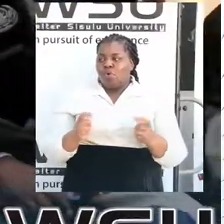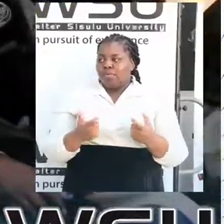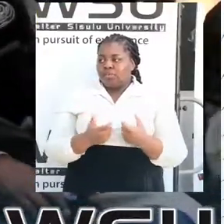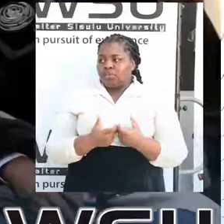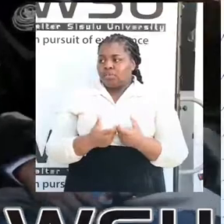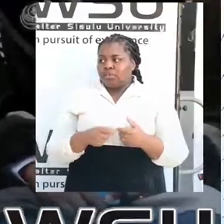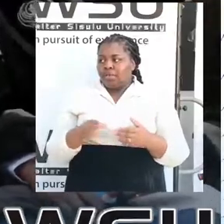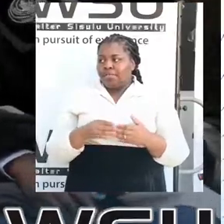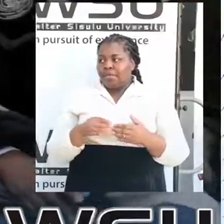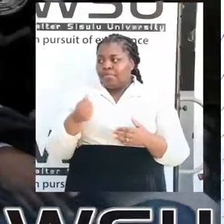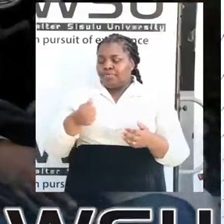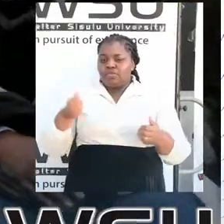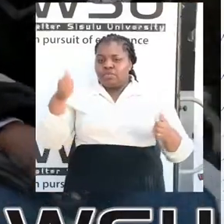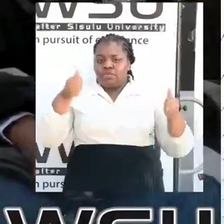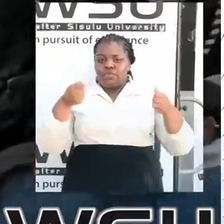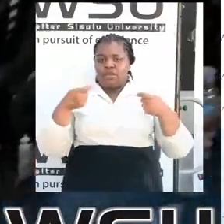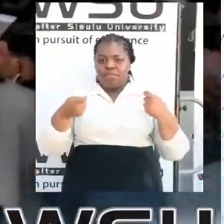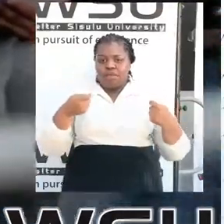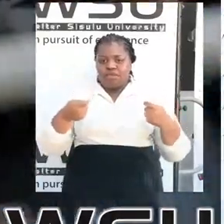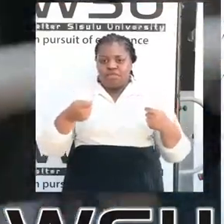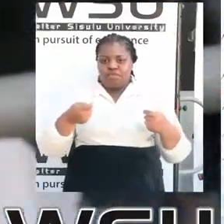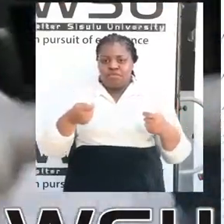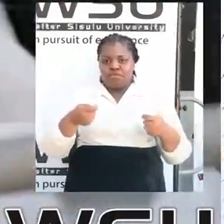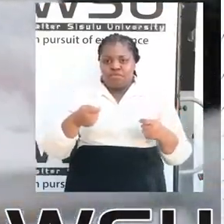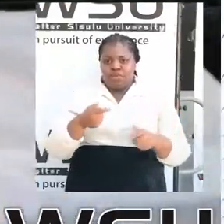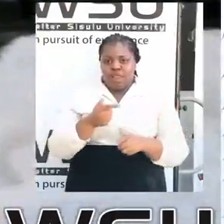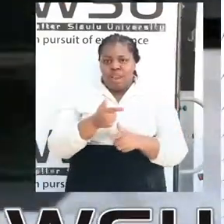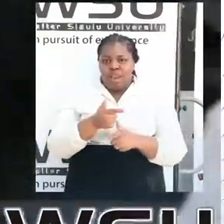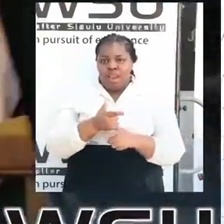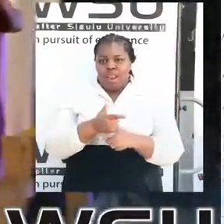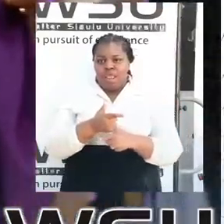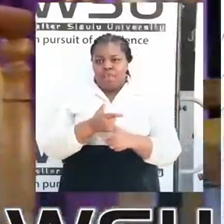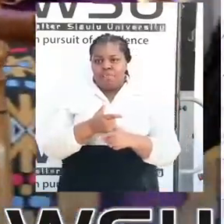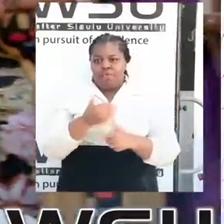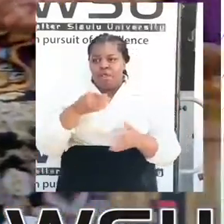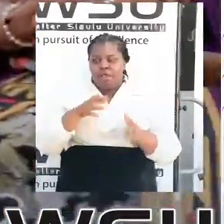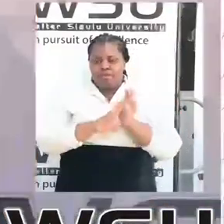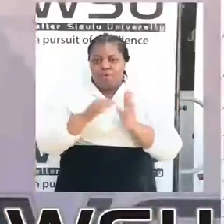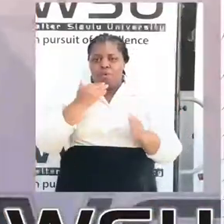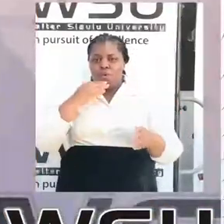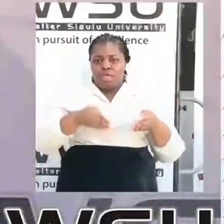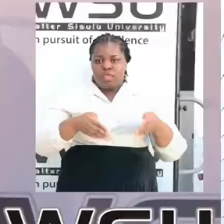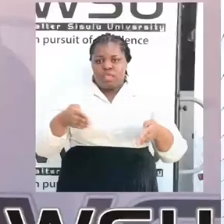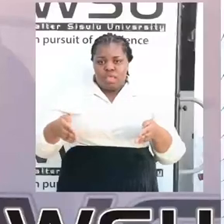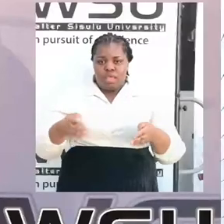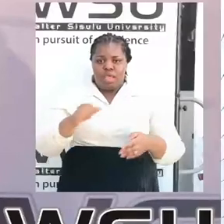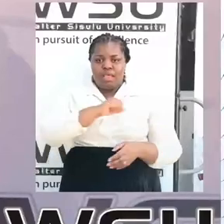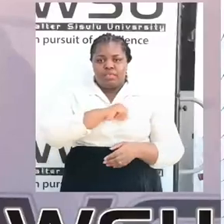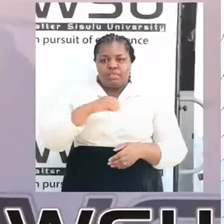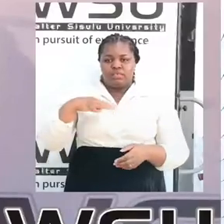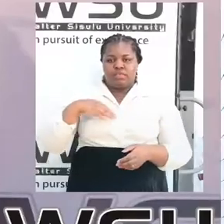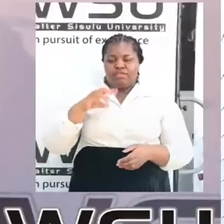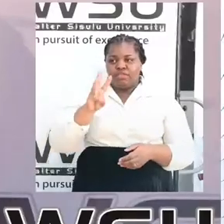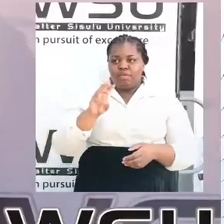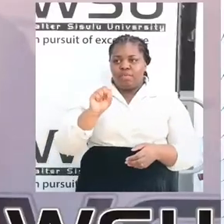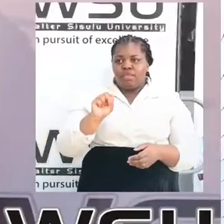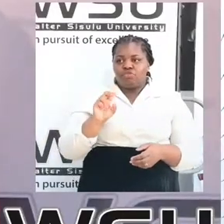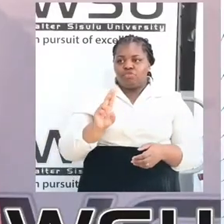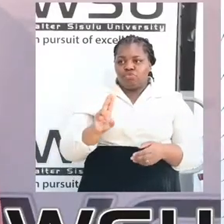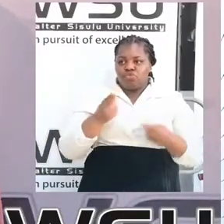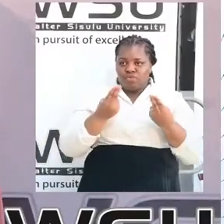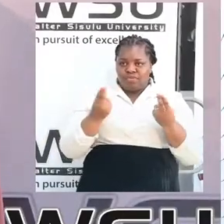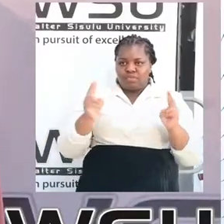members of Senior Management, the labor representatives who are here, staff of Walter Sisulu